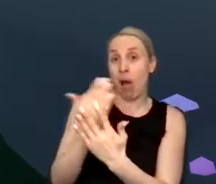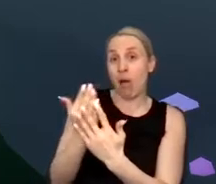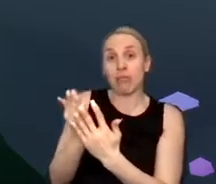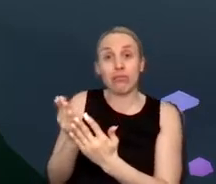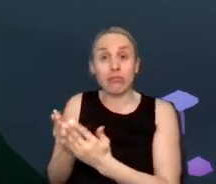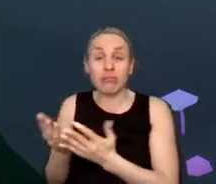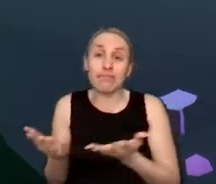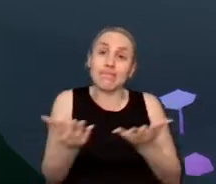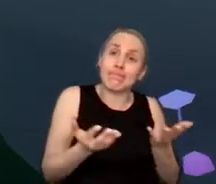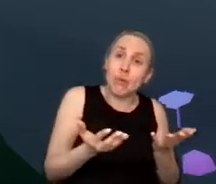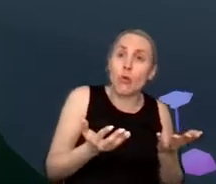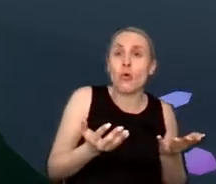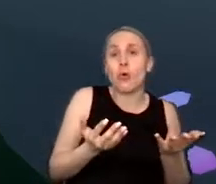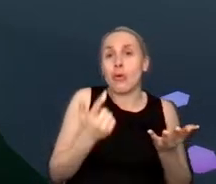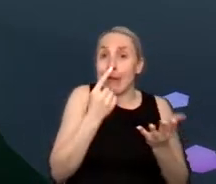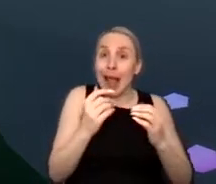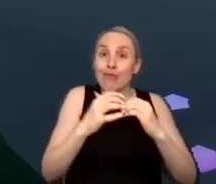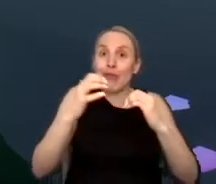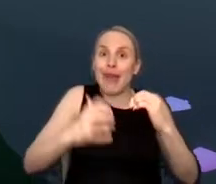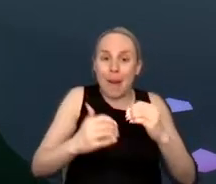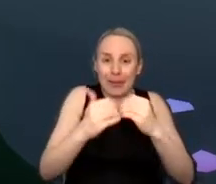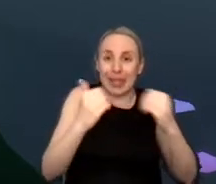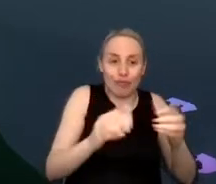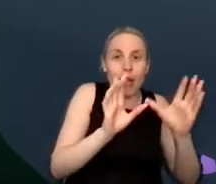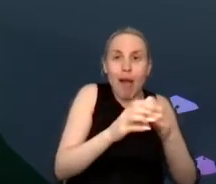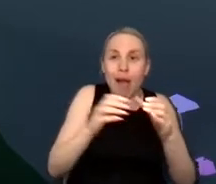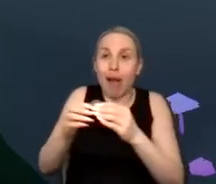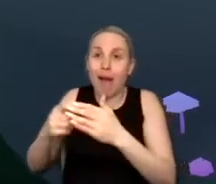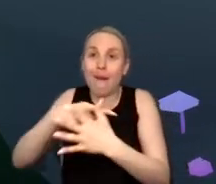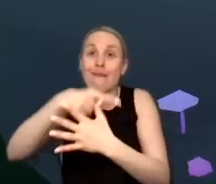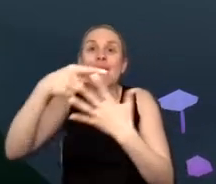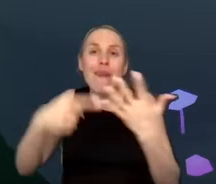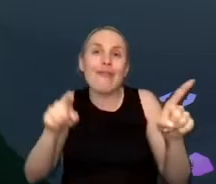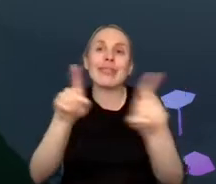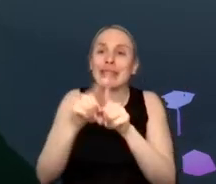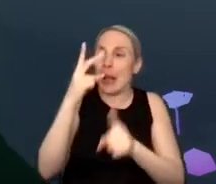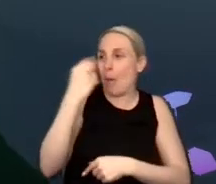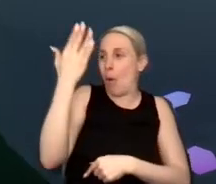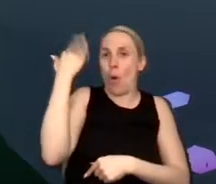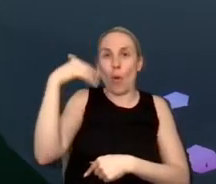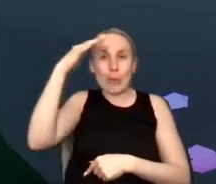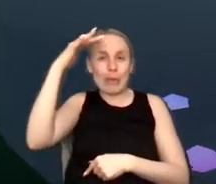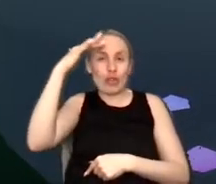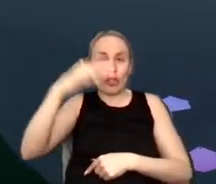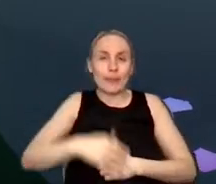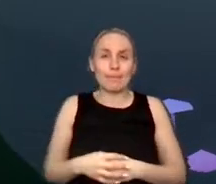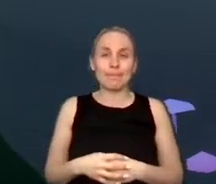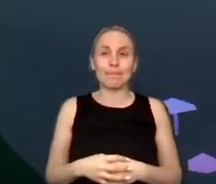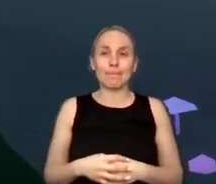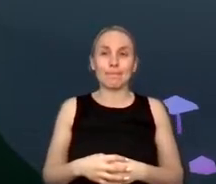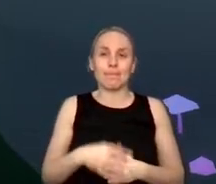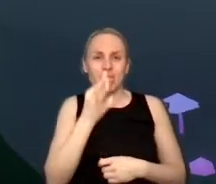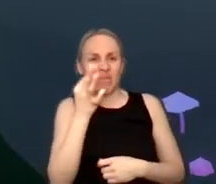or if we can kind of break them down in the same way. What is this image we're looking at, Joanna? This is, I guess